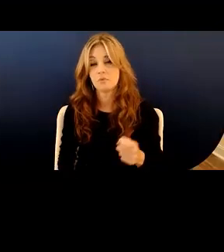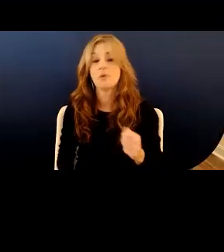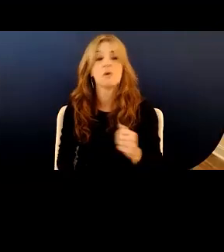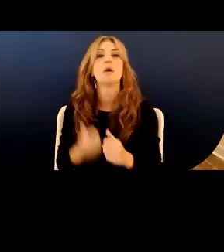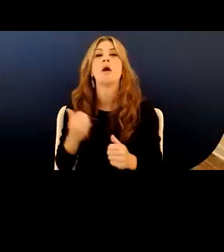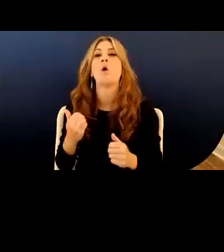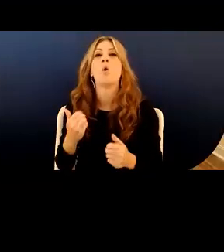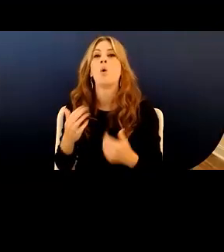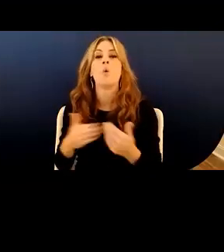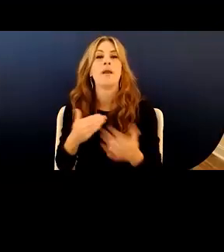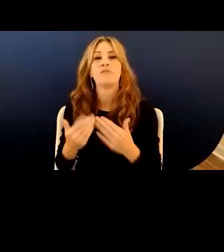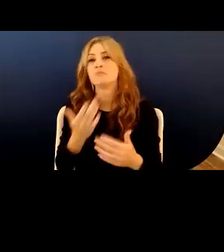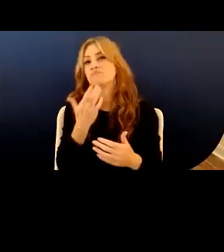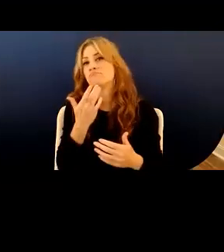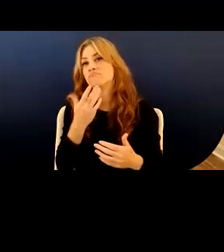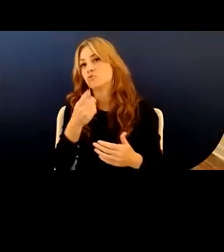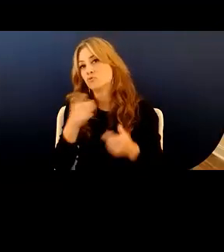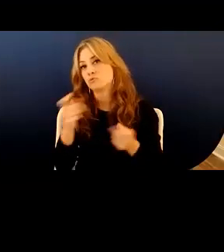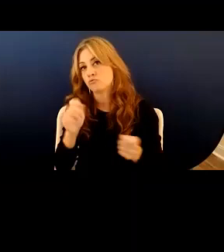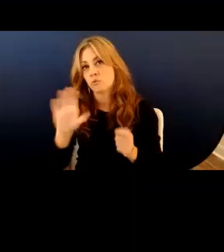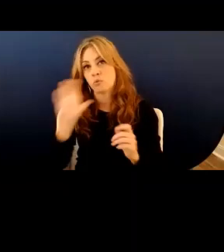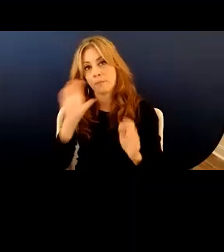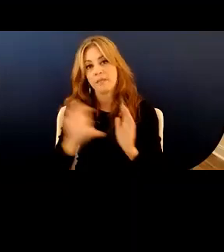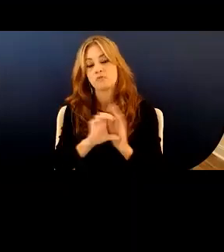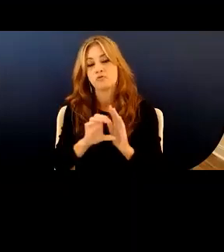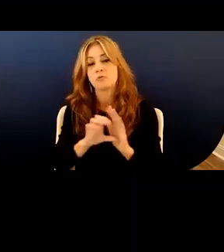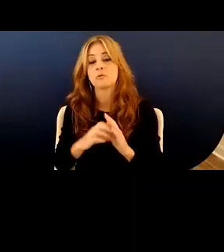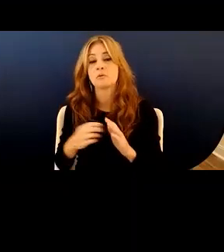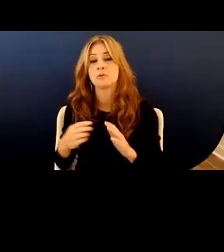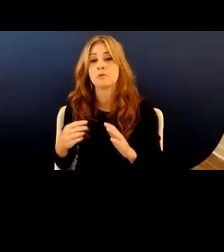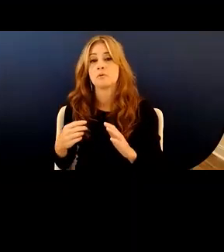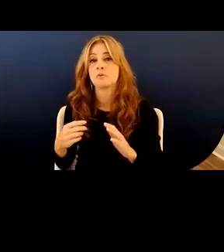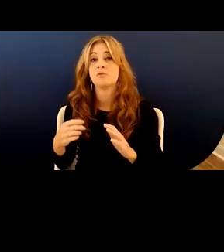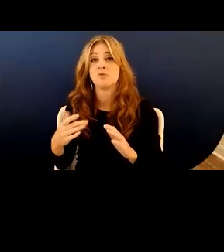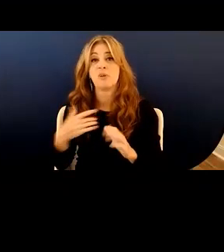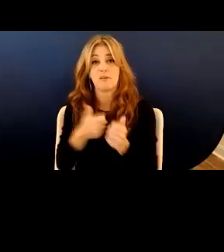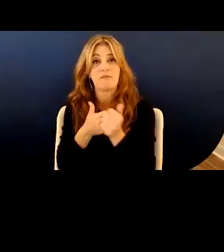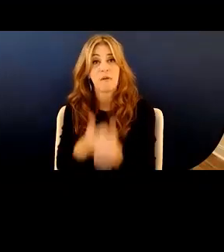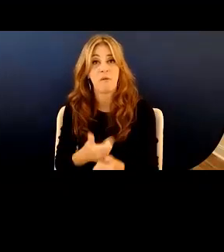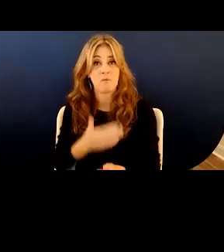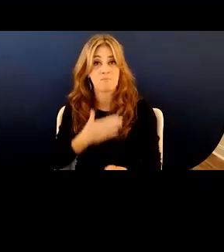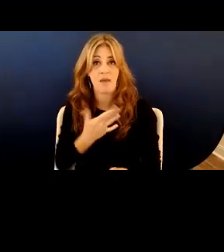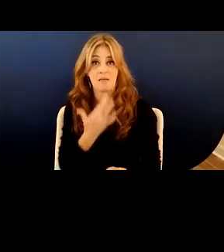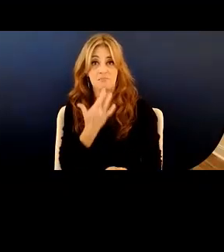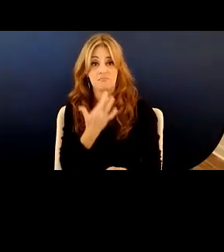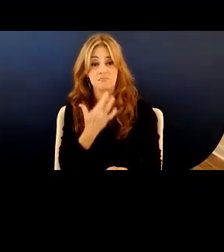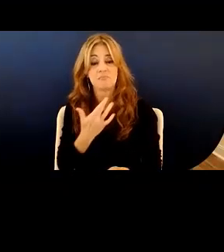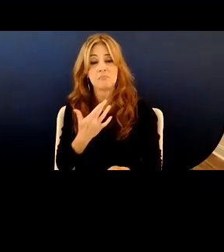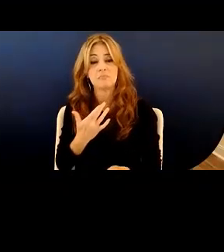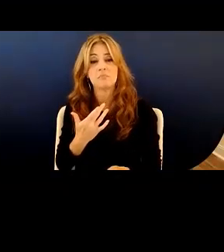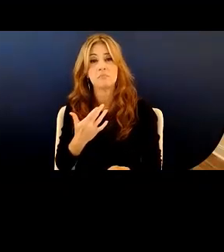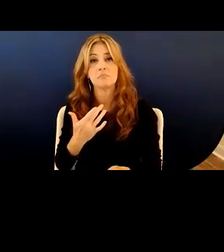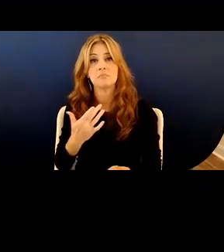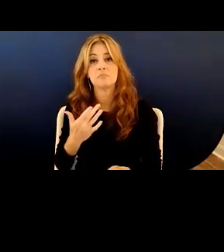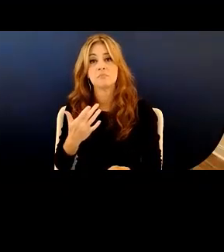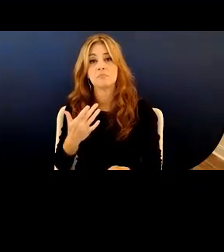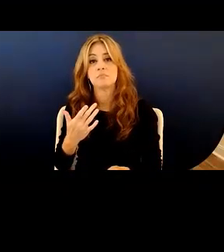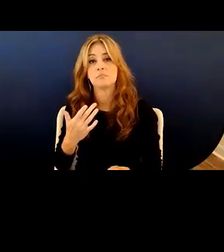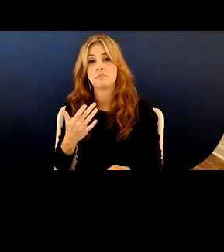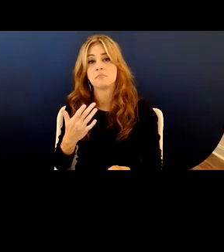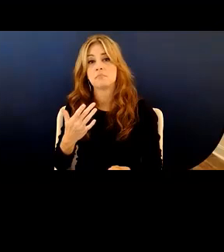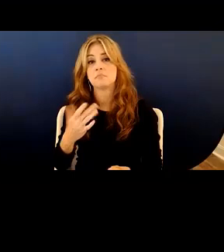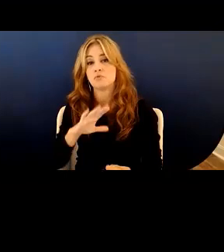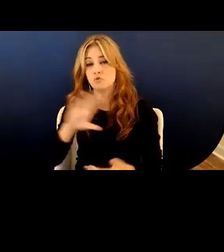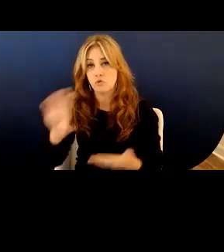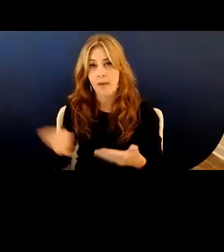to control your image work. One is to do it the way I did it here, where you add content and you add images